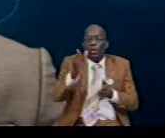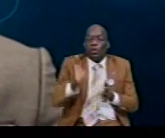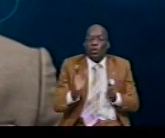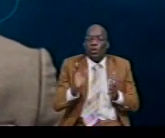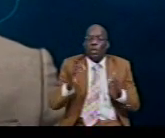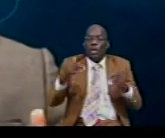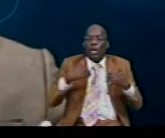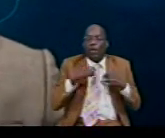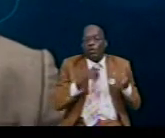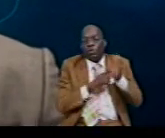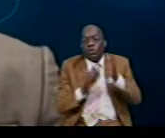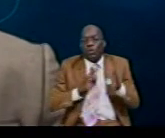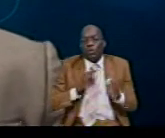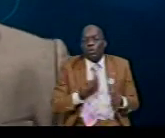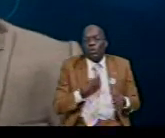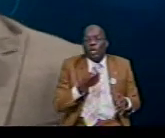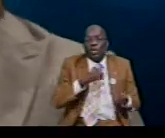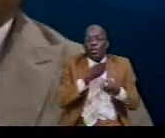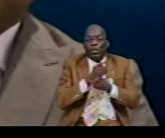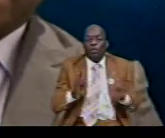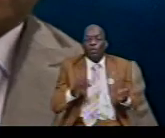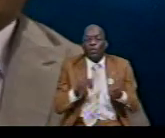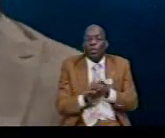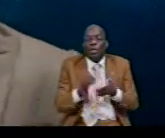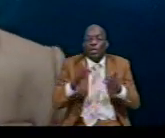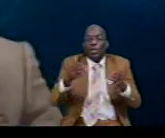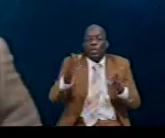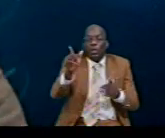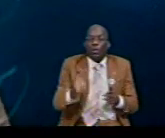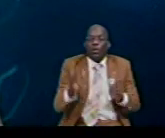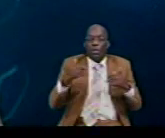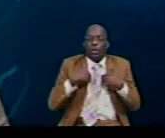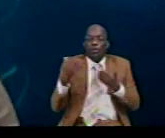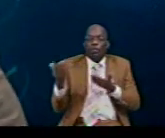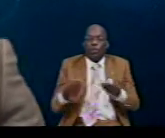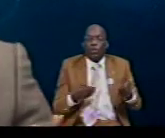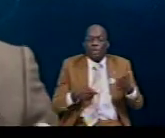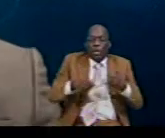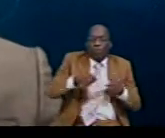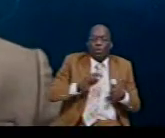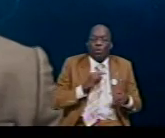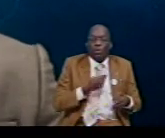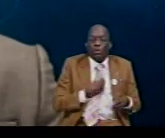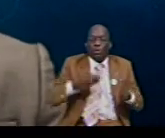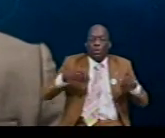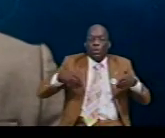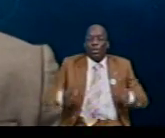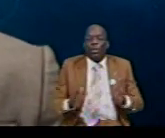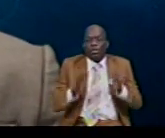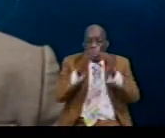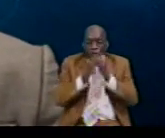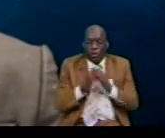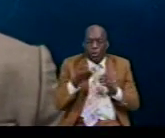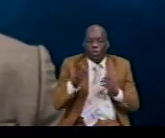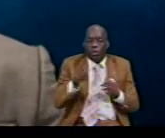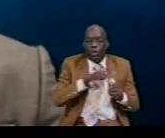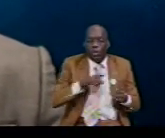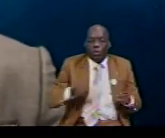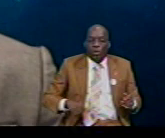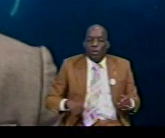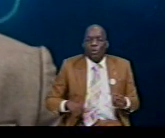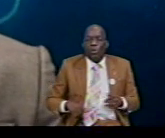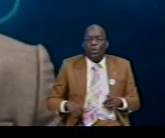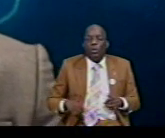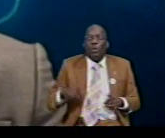that God have wrought among us. Let's worship the name of the Lord, for the Lord is good, and His mercies